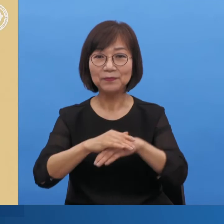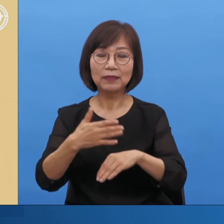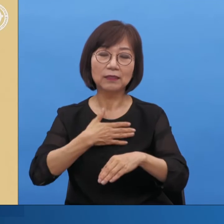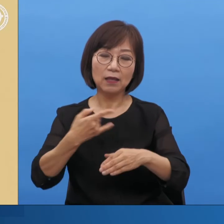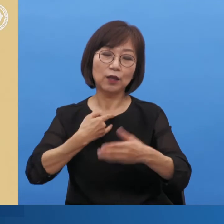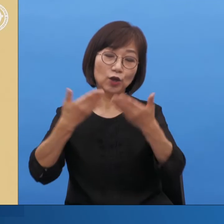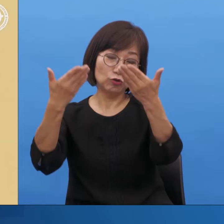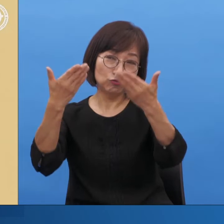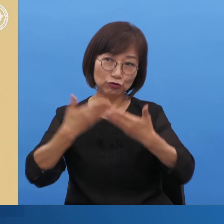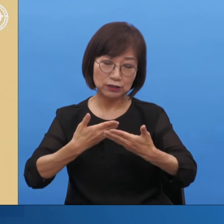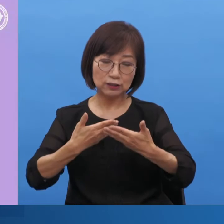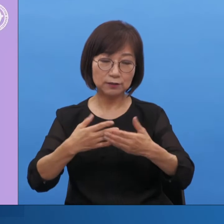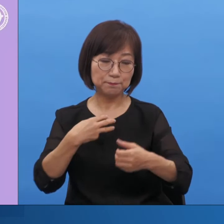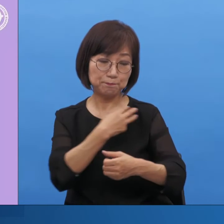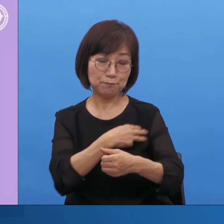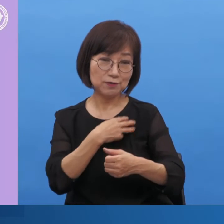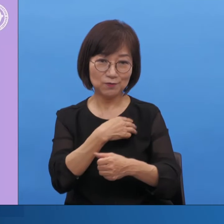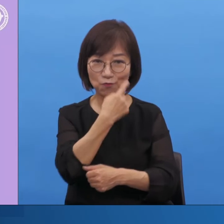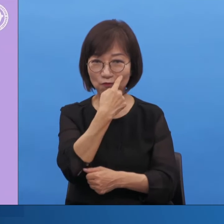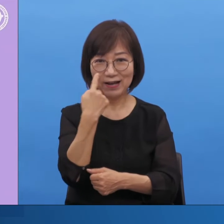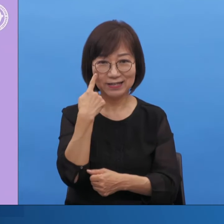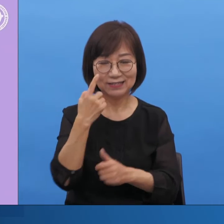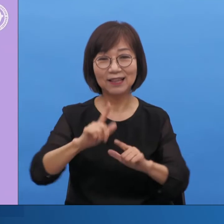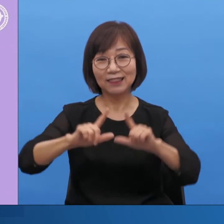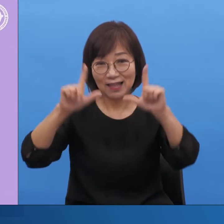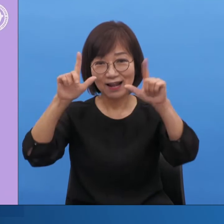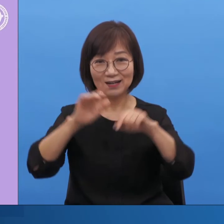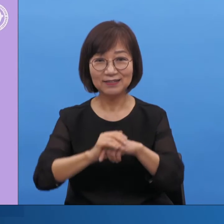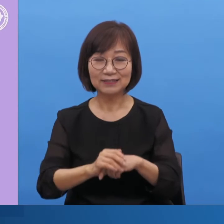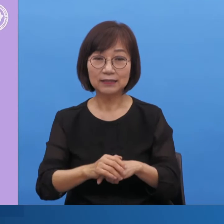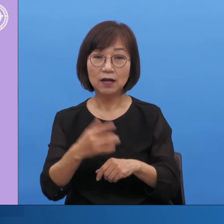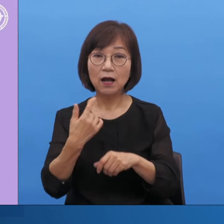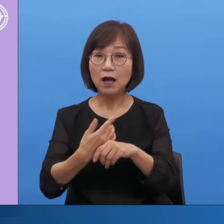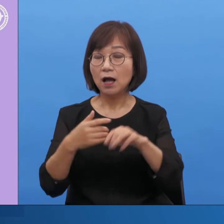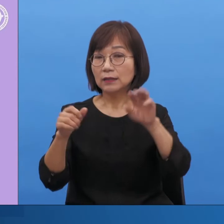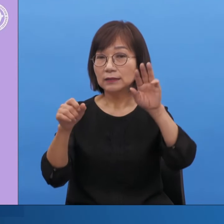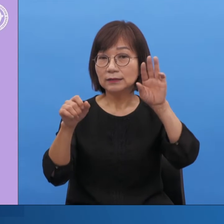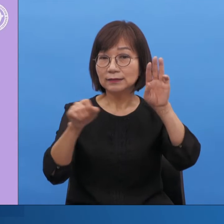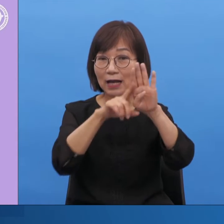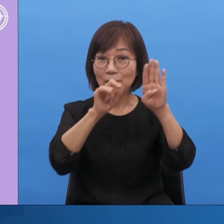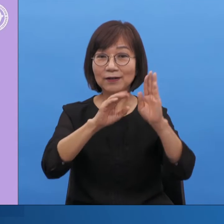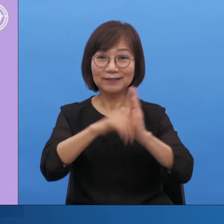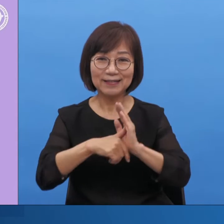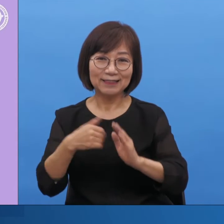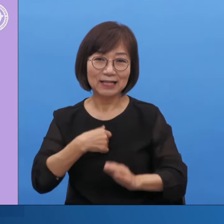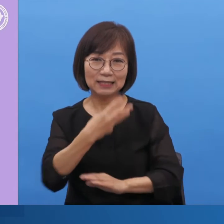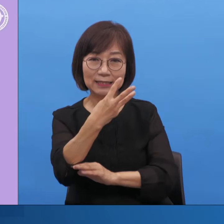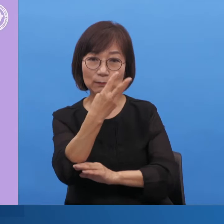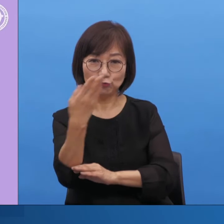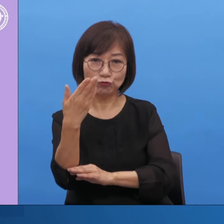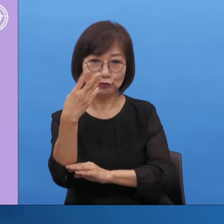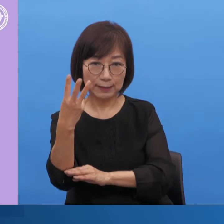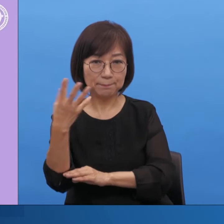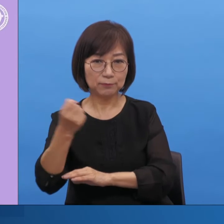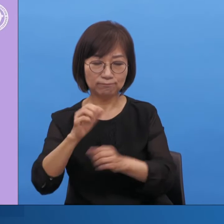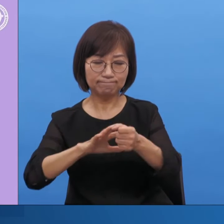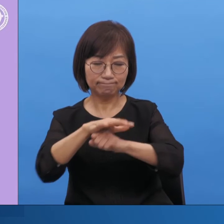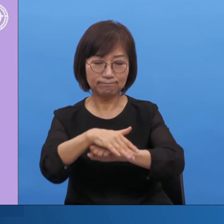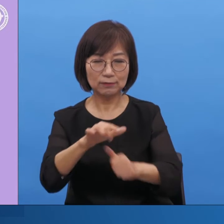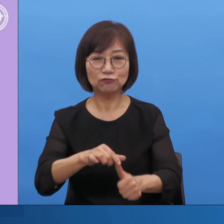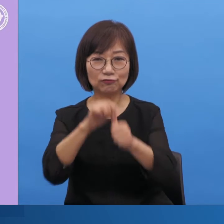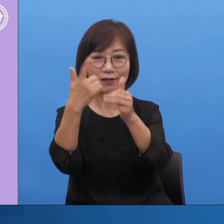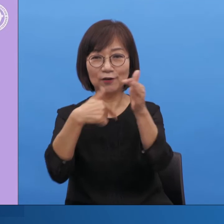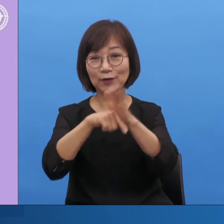given to me by God. On last month's Remnant Day, God gave to us 5 missions to fulfill with